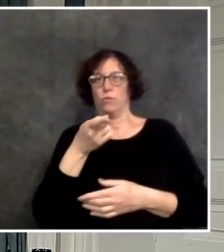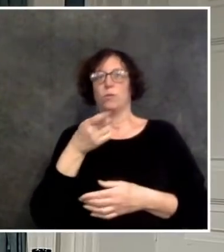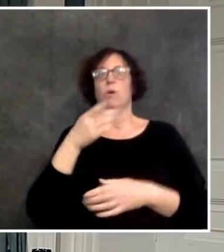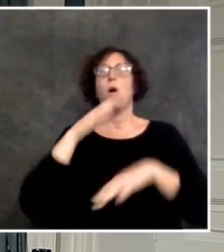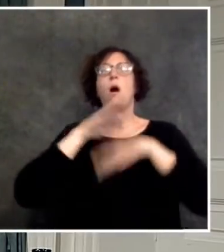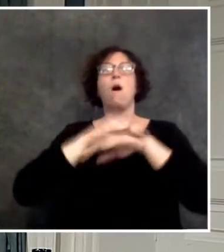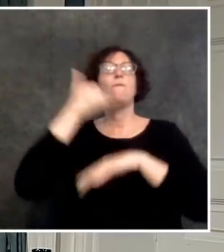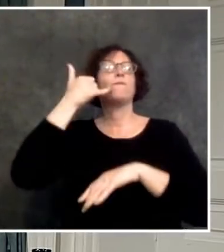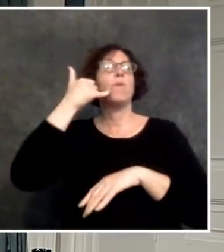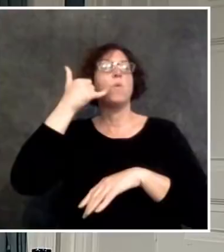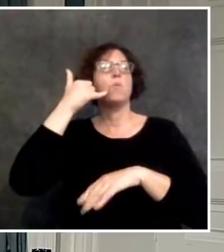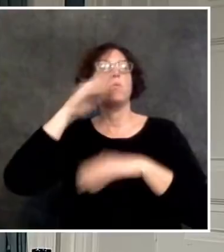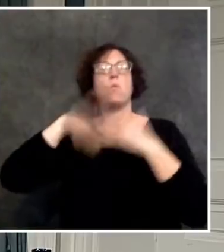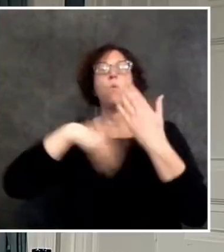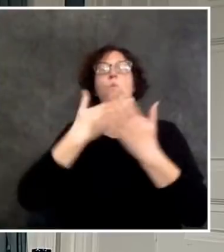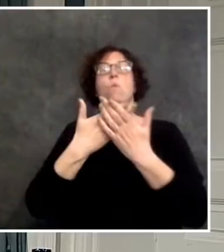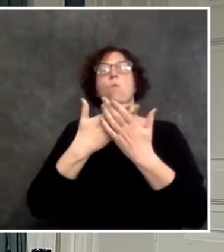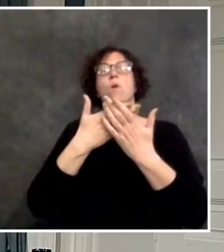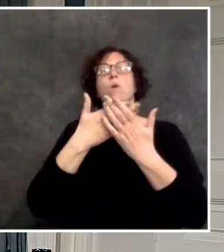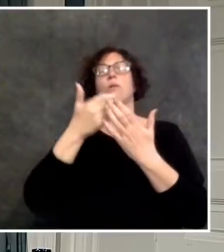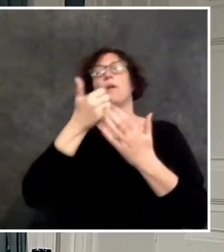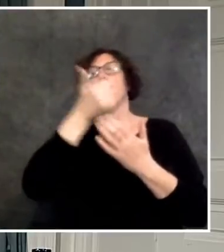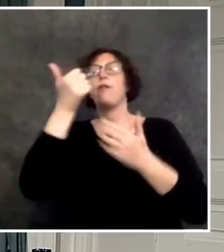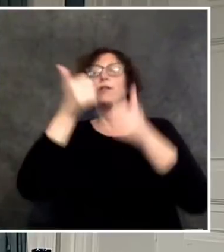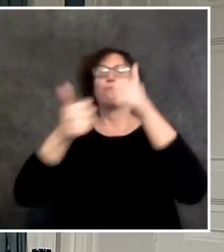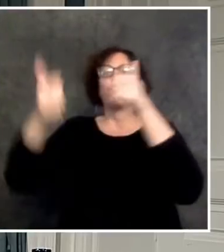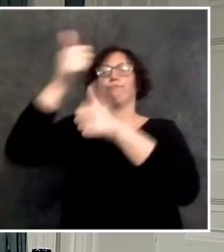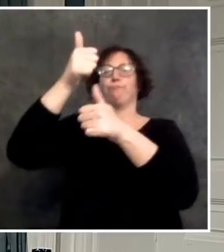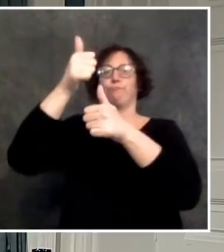that, we'll start with Aaron from Politico.